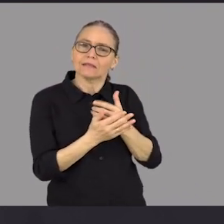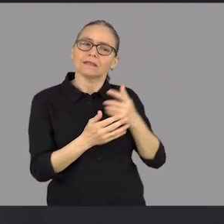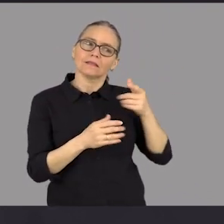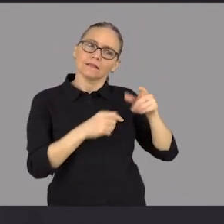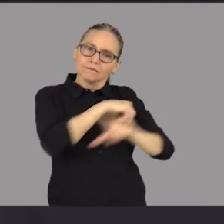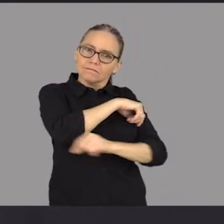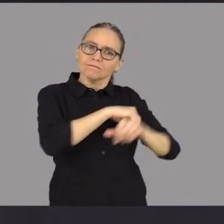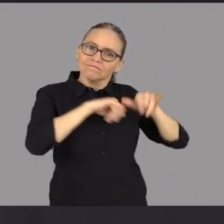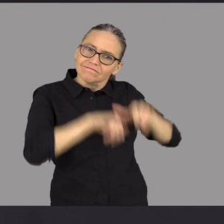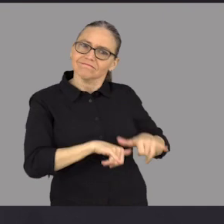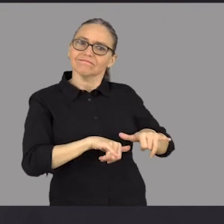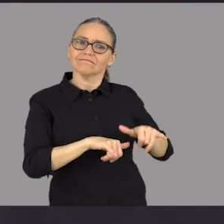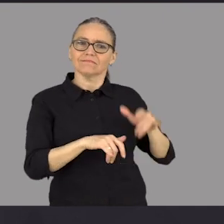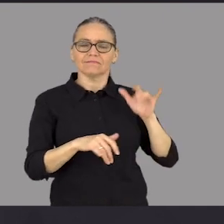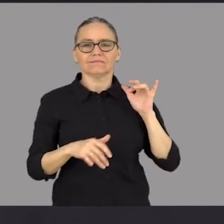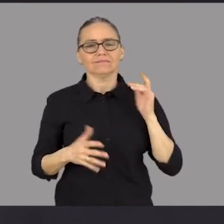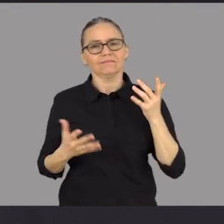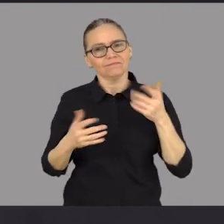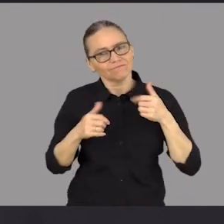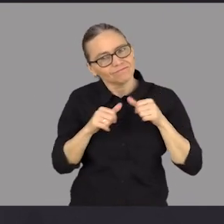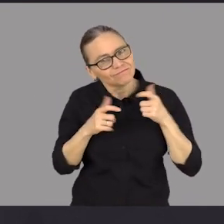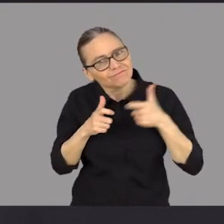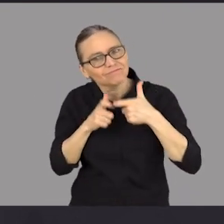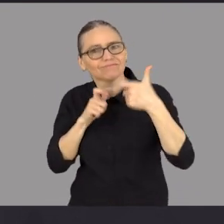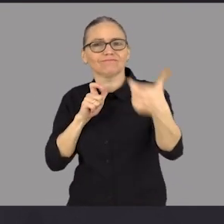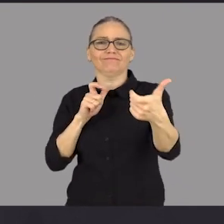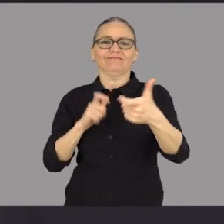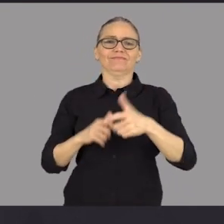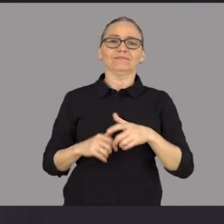employee retention is a concern for many